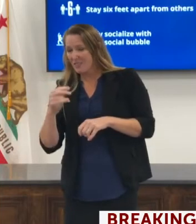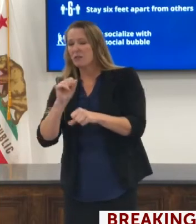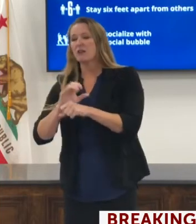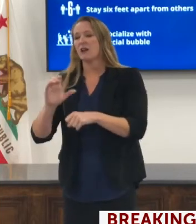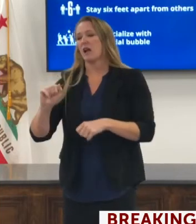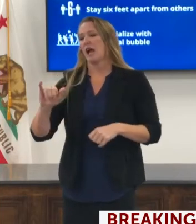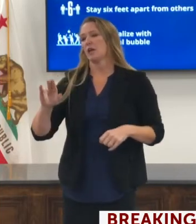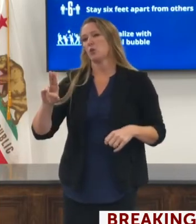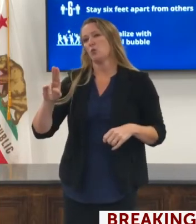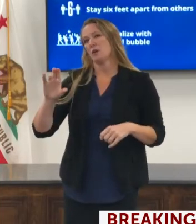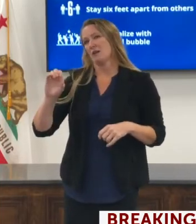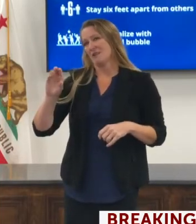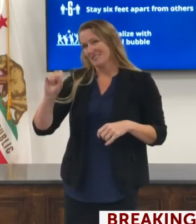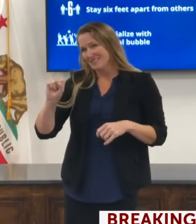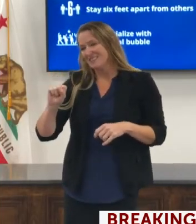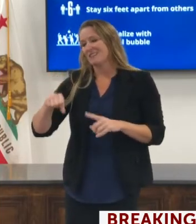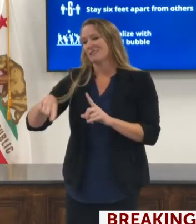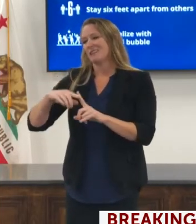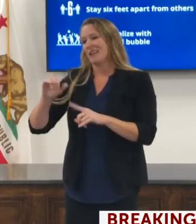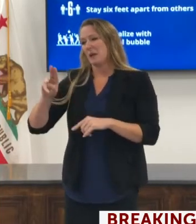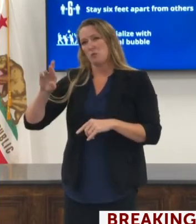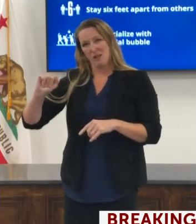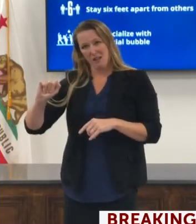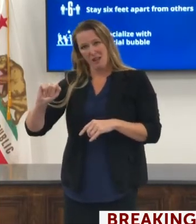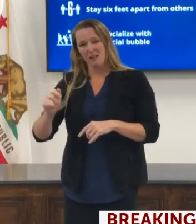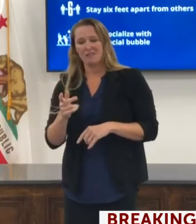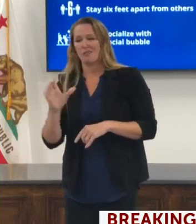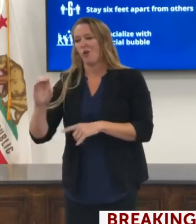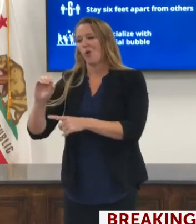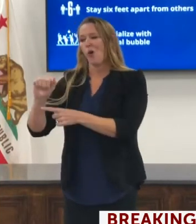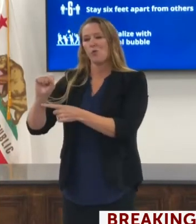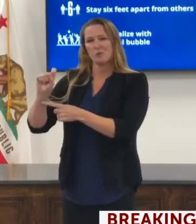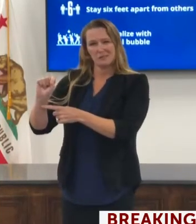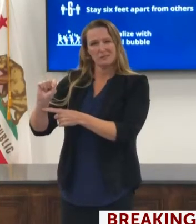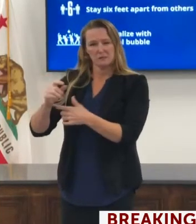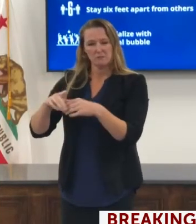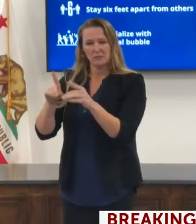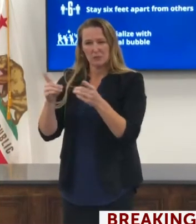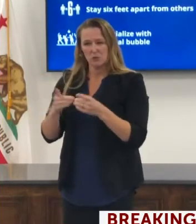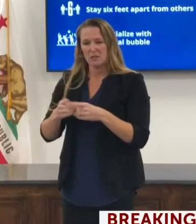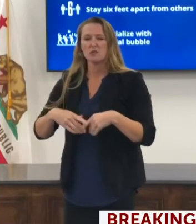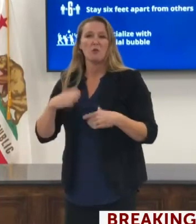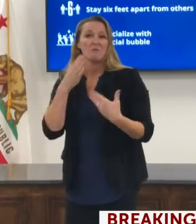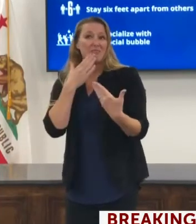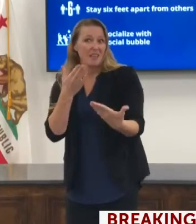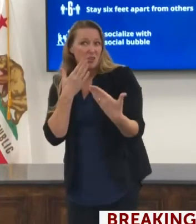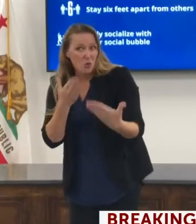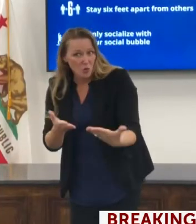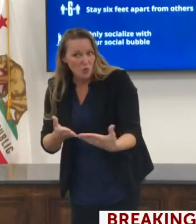you about their local plans. Thank you, and my colleague, Dr. Christina Benson.